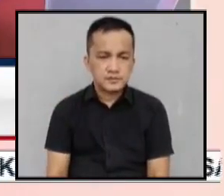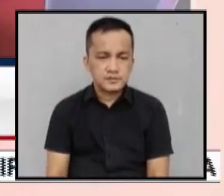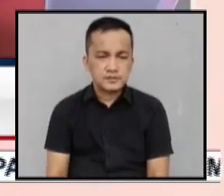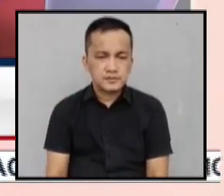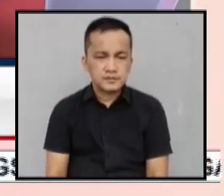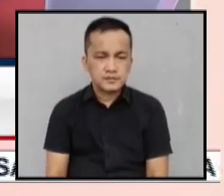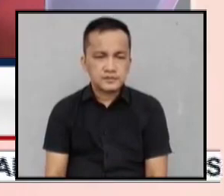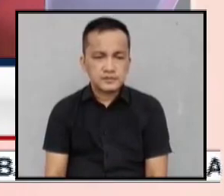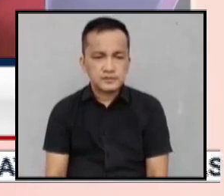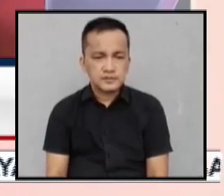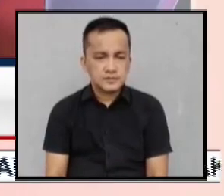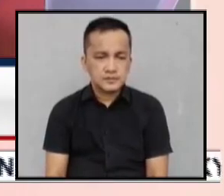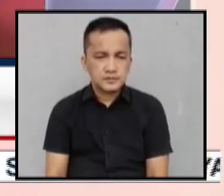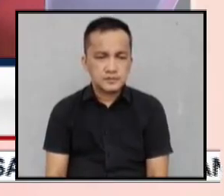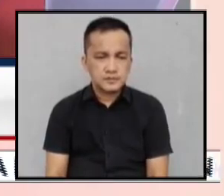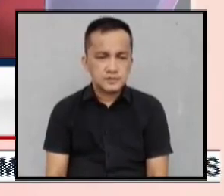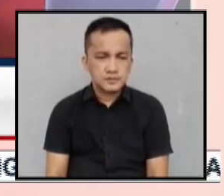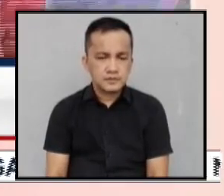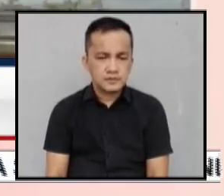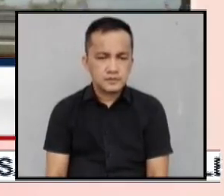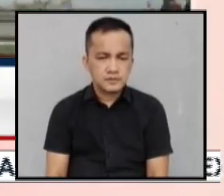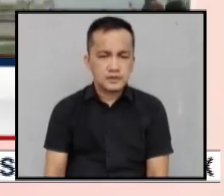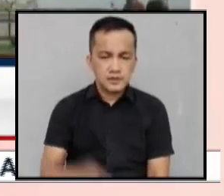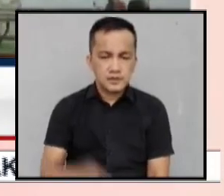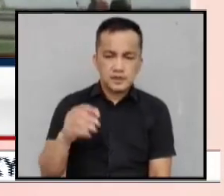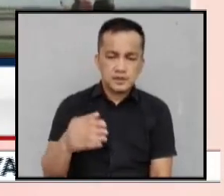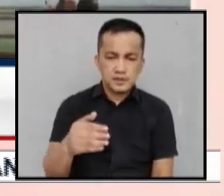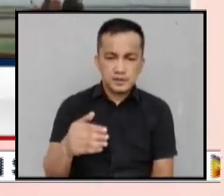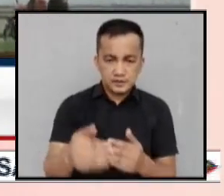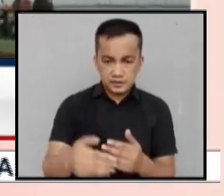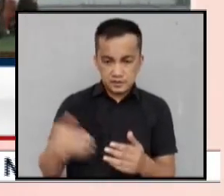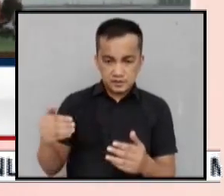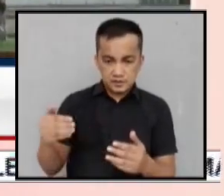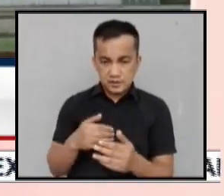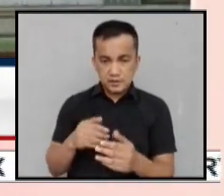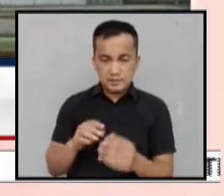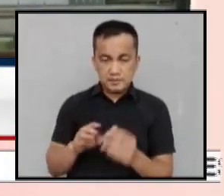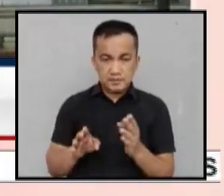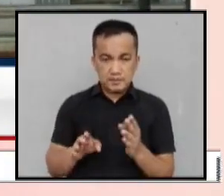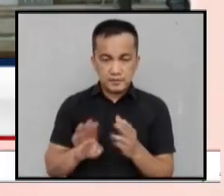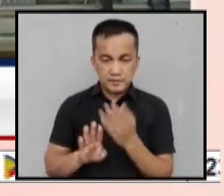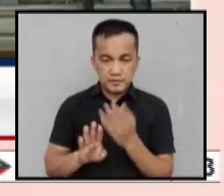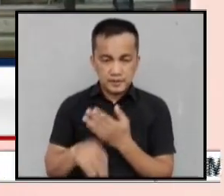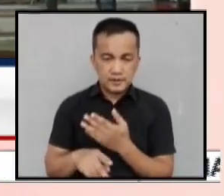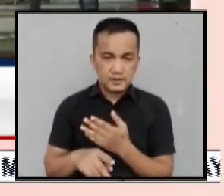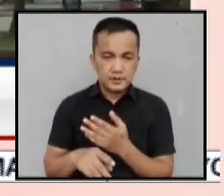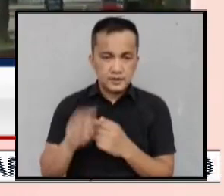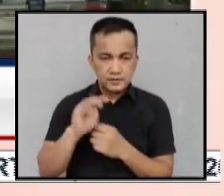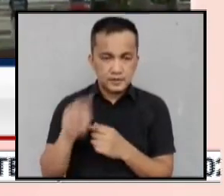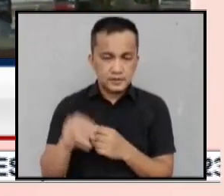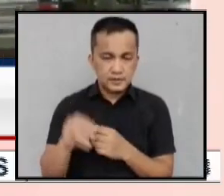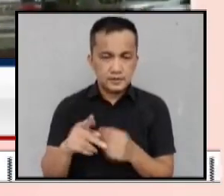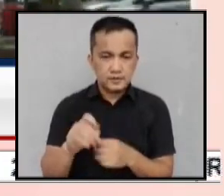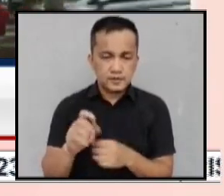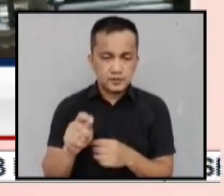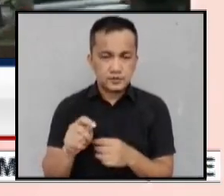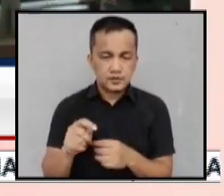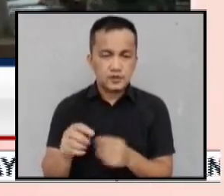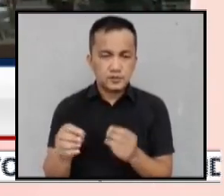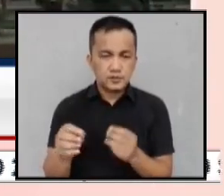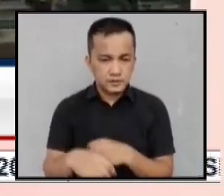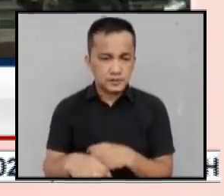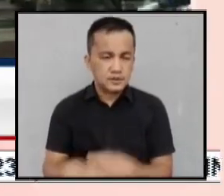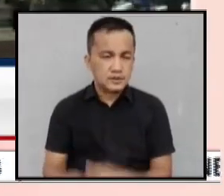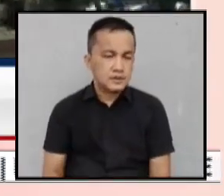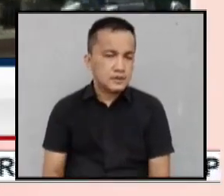back of the Mega Manila office, which is under... the Manila Post Office is under the Mega Manila Office. It's at